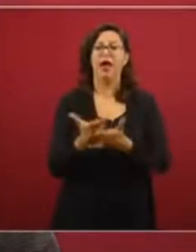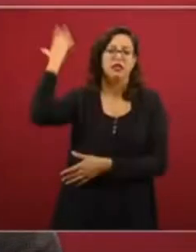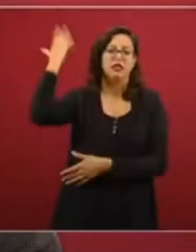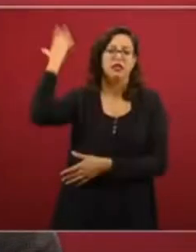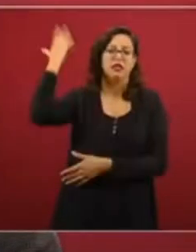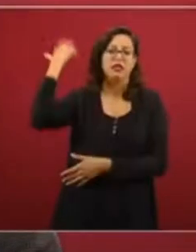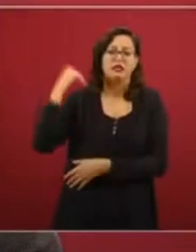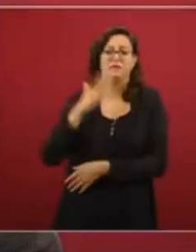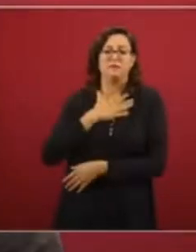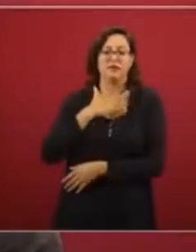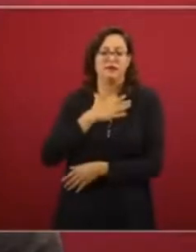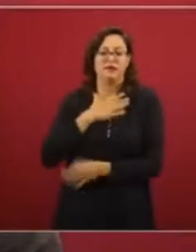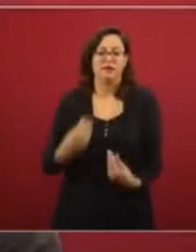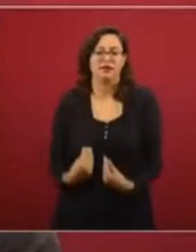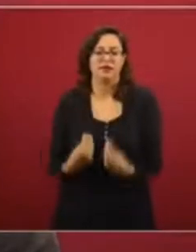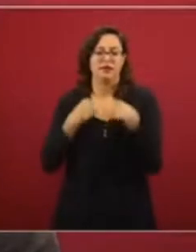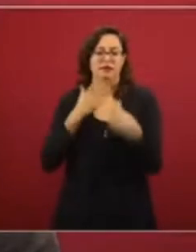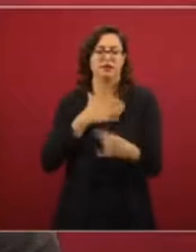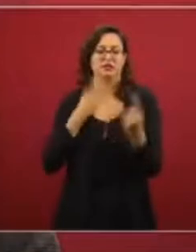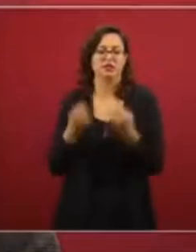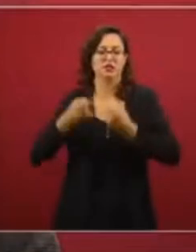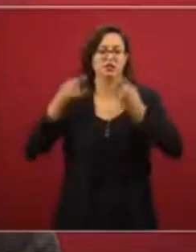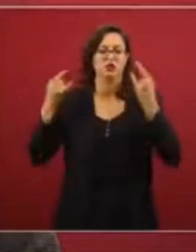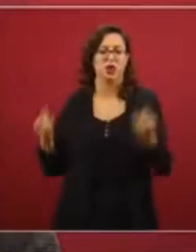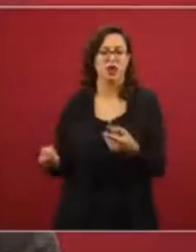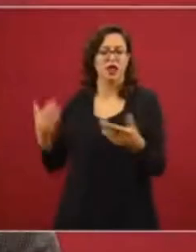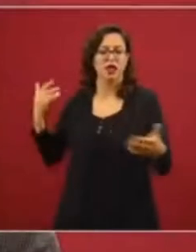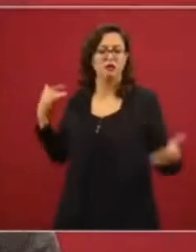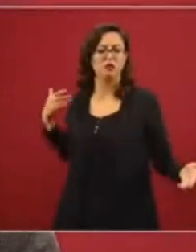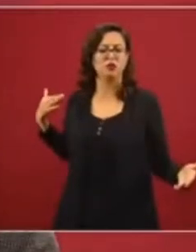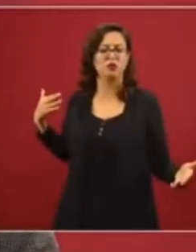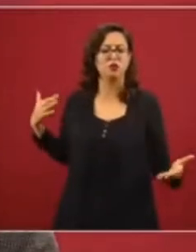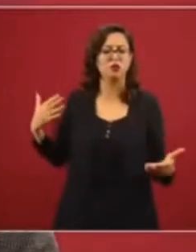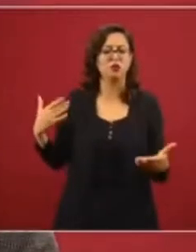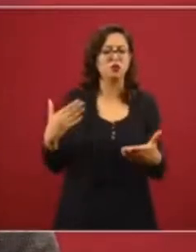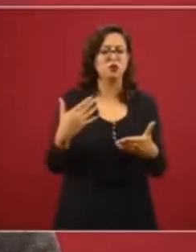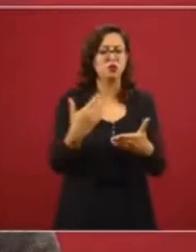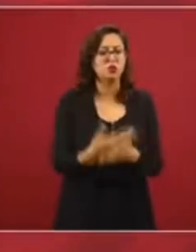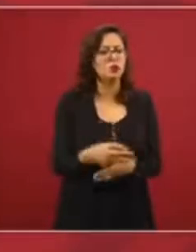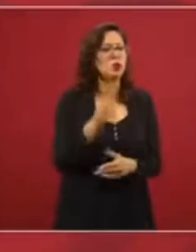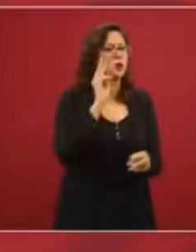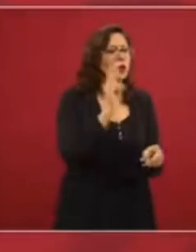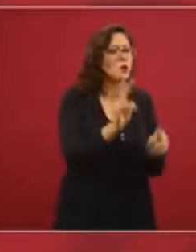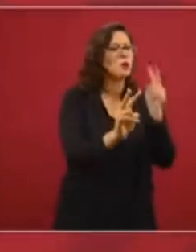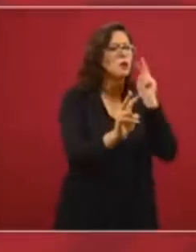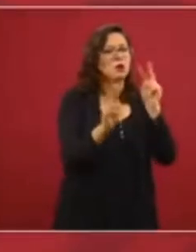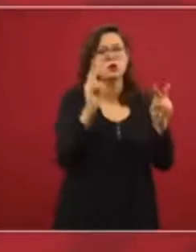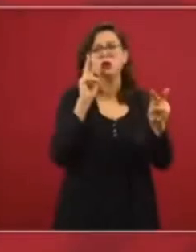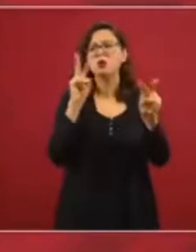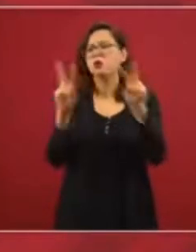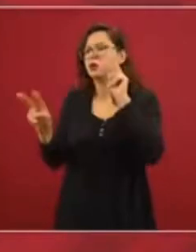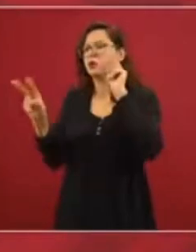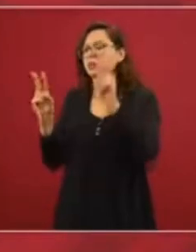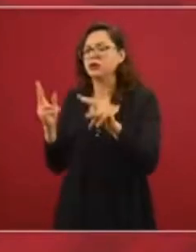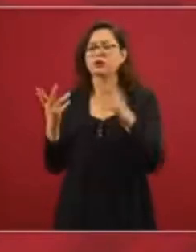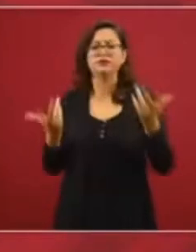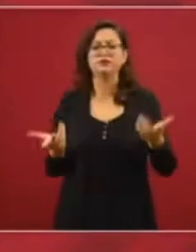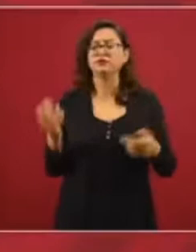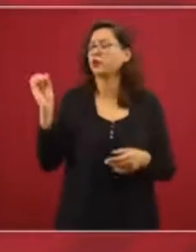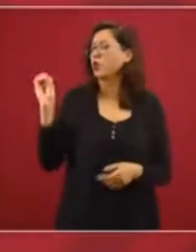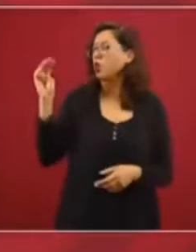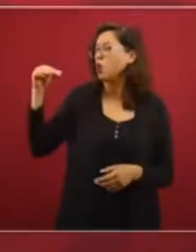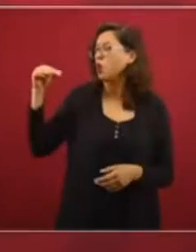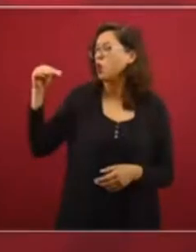history. El contraste con las recomendaciones que fija la Organización Mundial